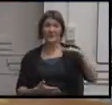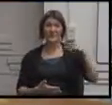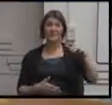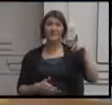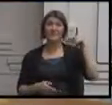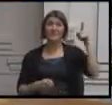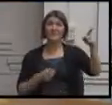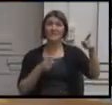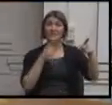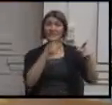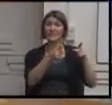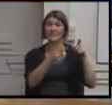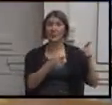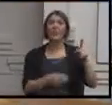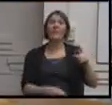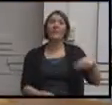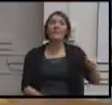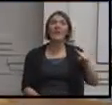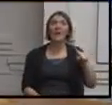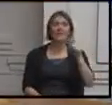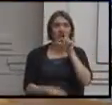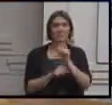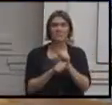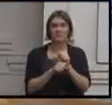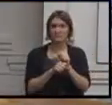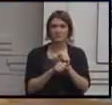where those folks would